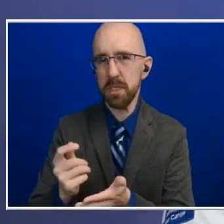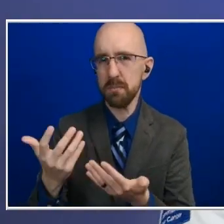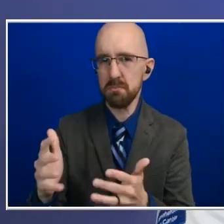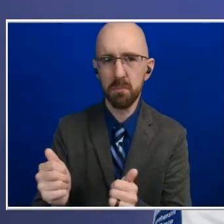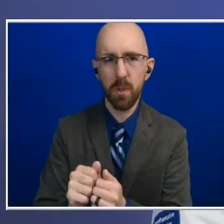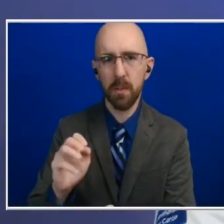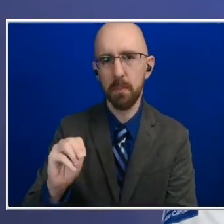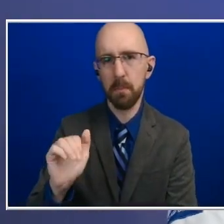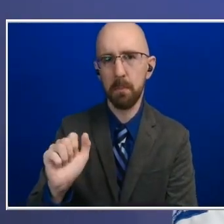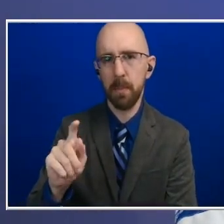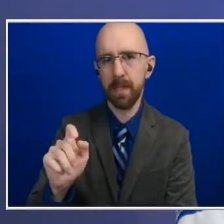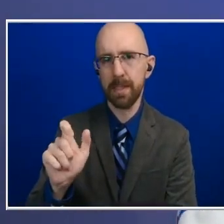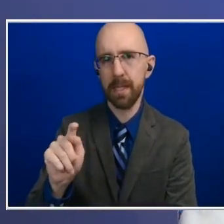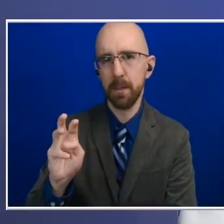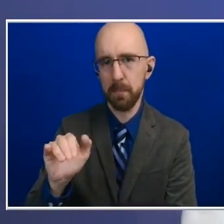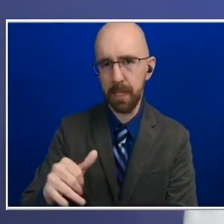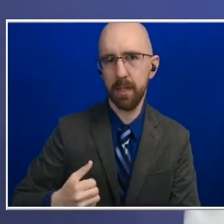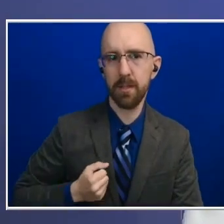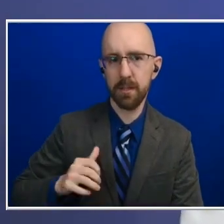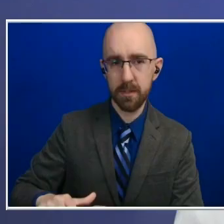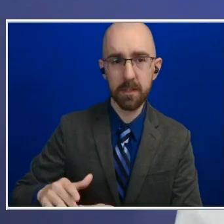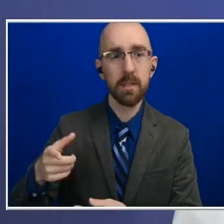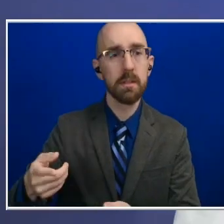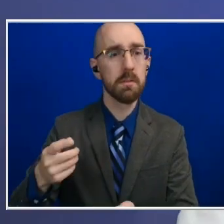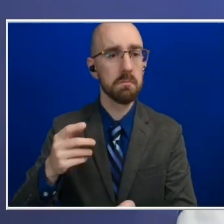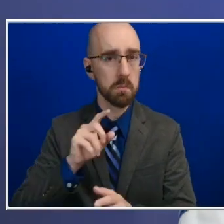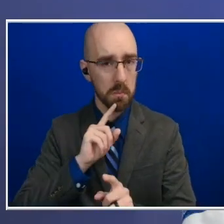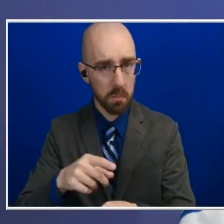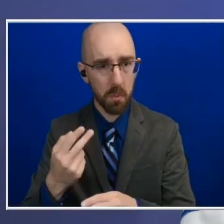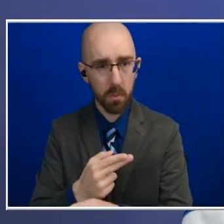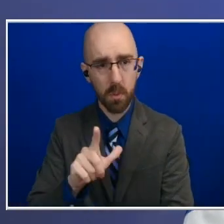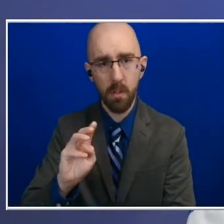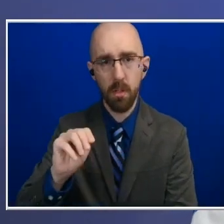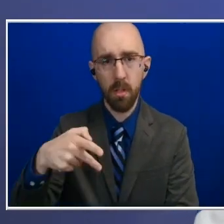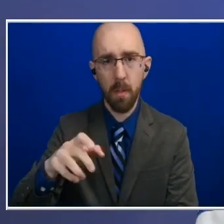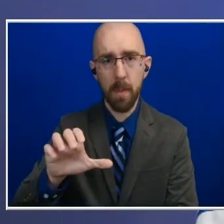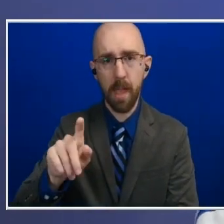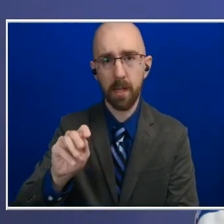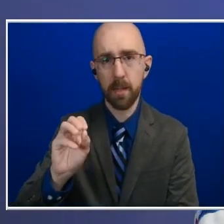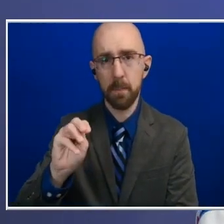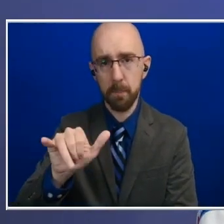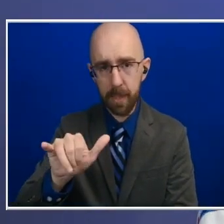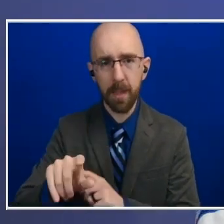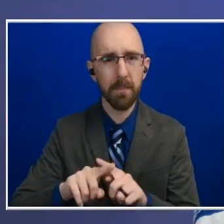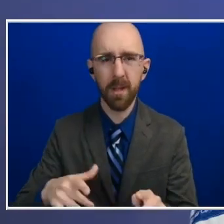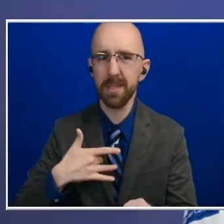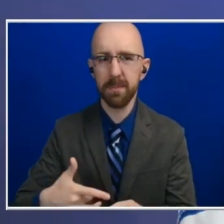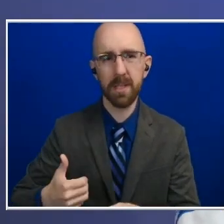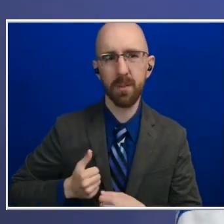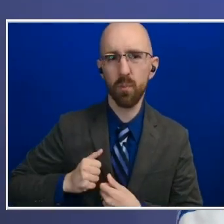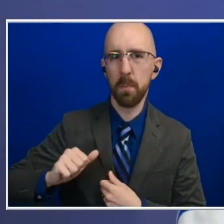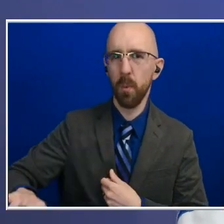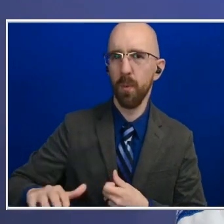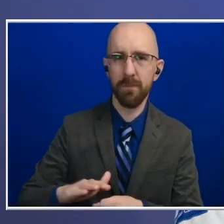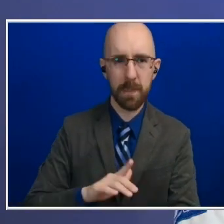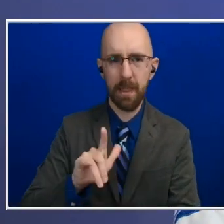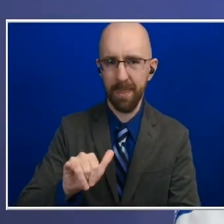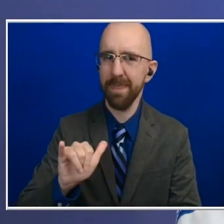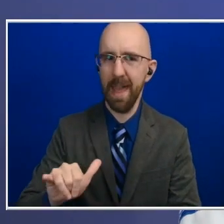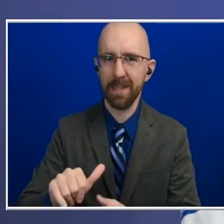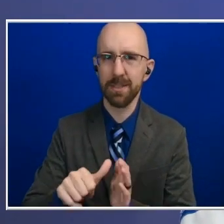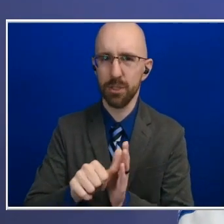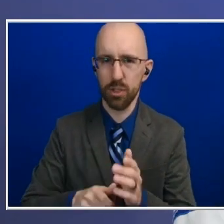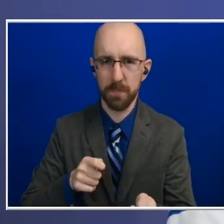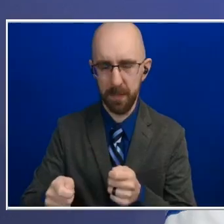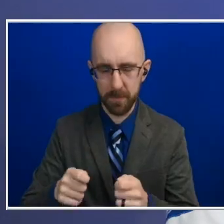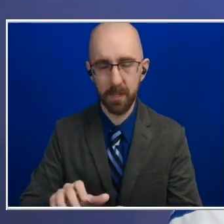of using lumpectomy to treat men, but really mastectomy or complete removal of the breast tissue is the primary surgical management. Chemotherapy,